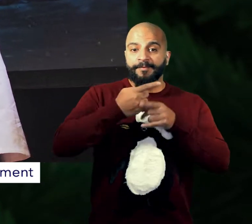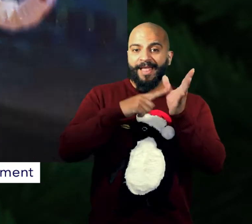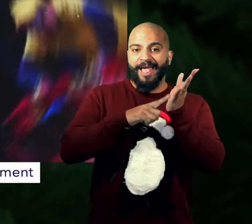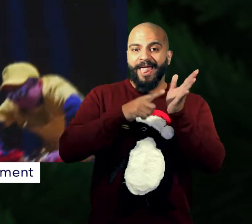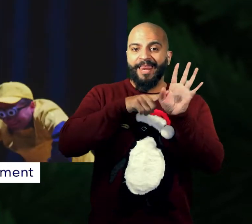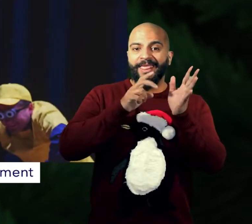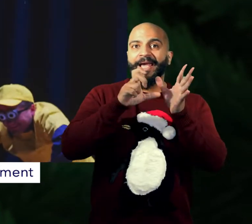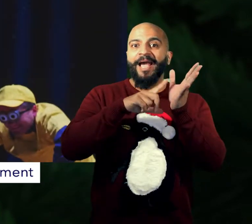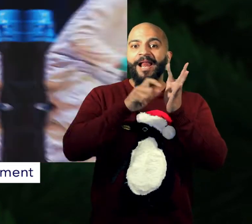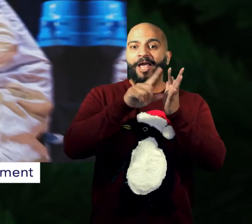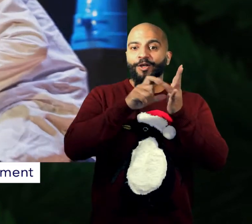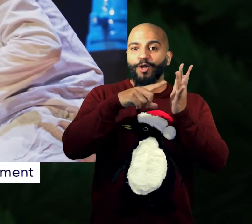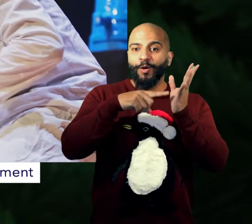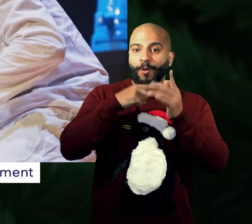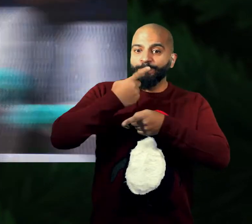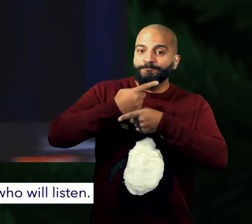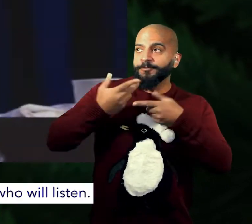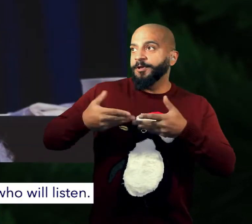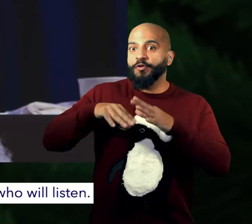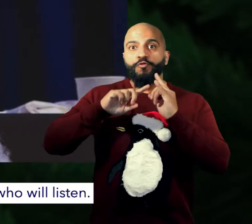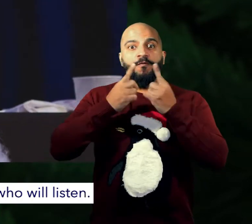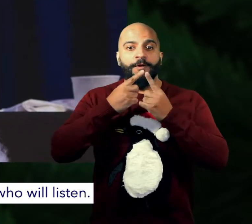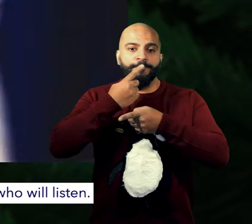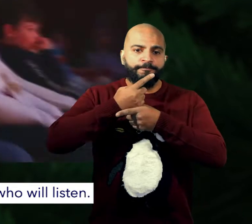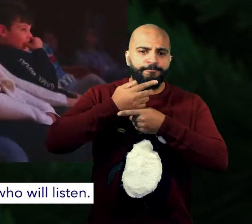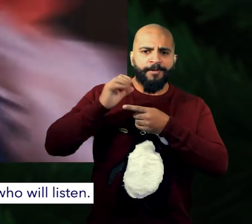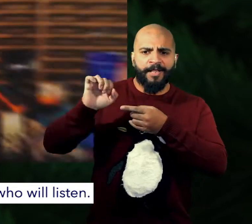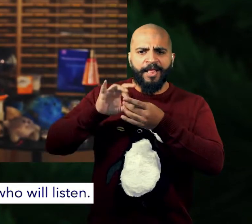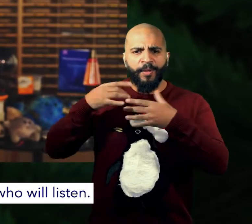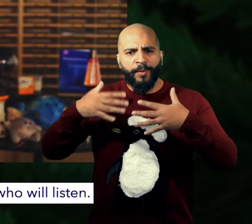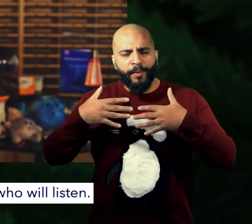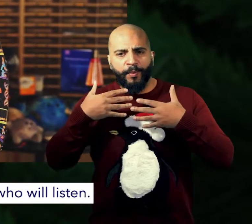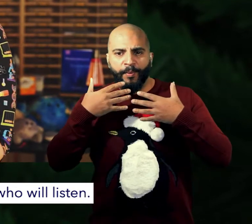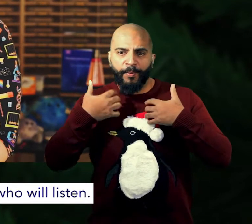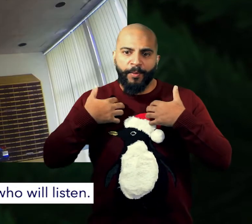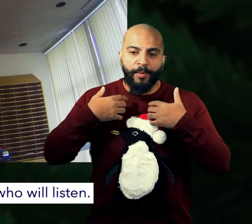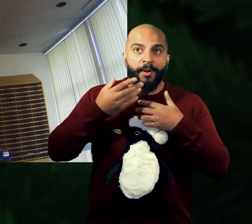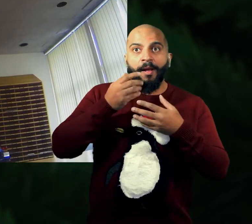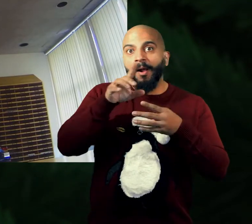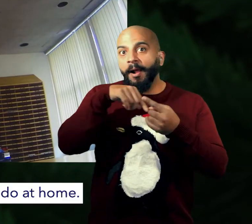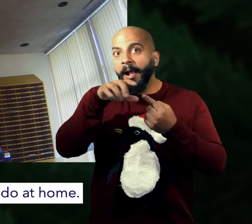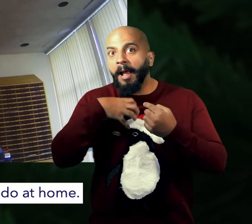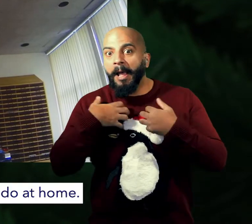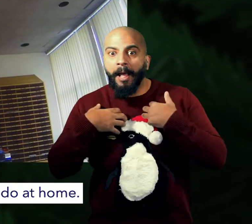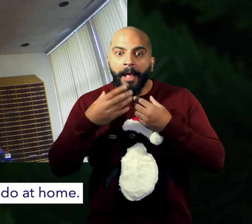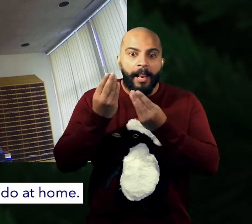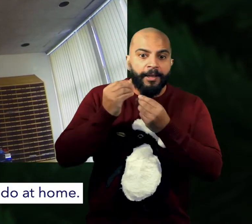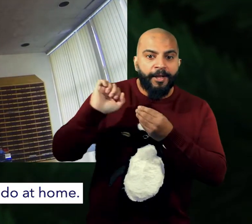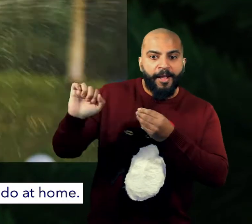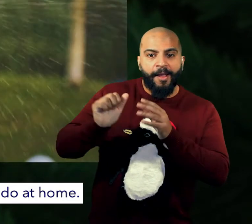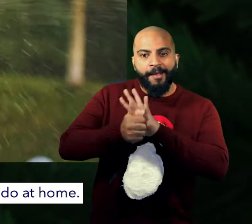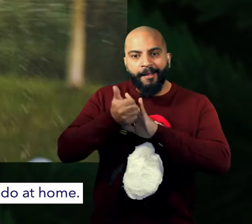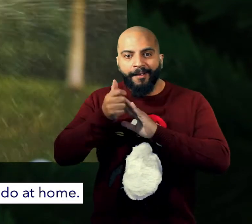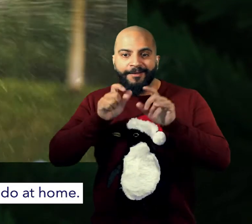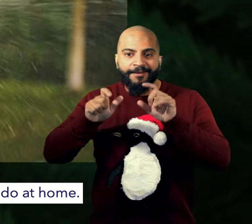Caldecote works in the physics department at the University of Warwick, sharing the awesomeness of physics with anyone who will listen. Join her for some